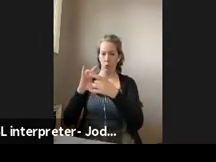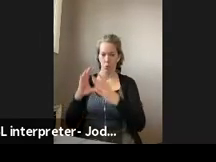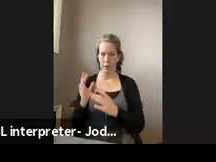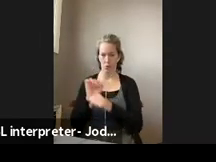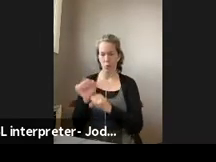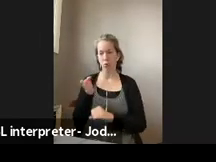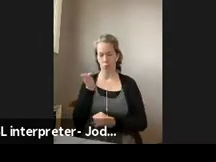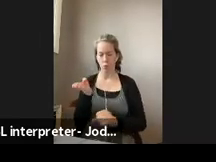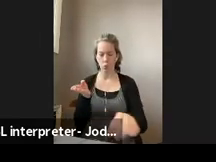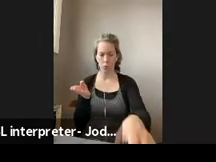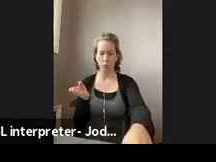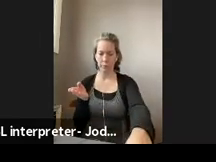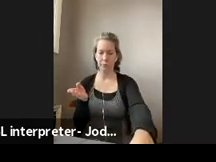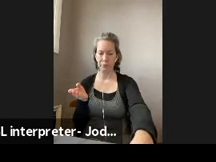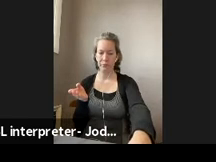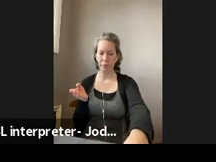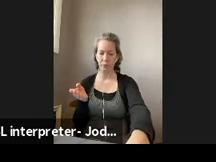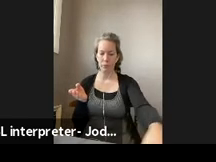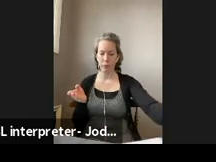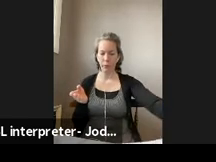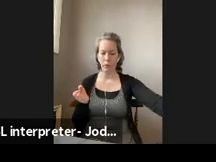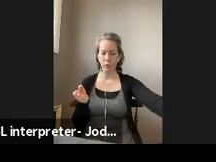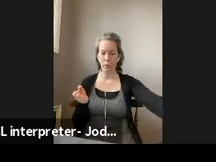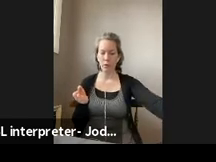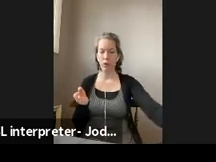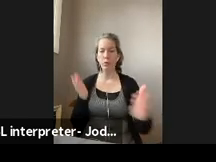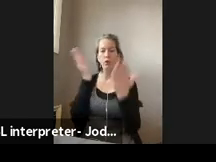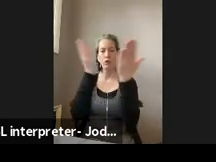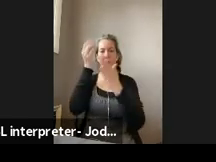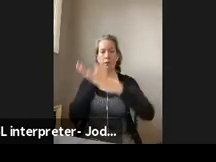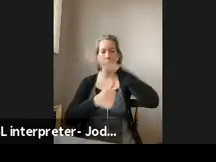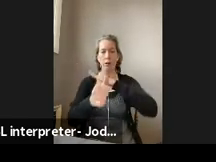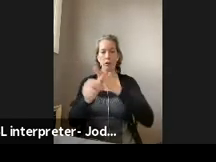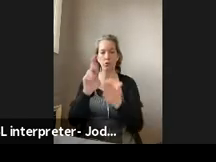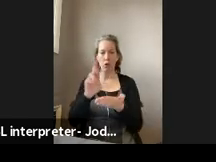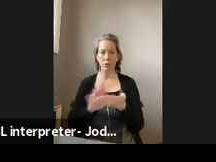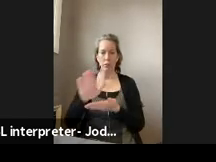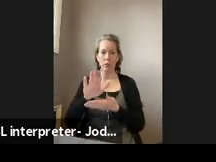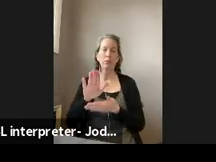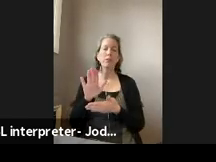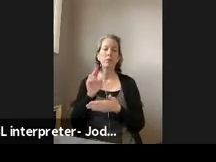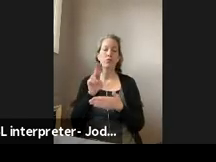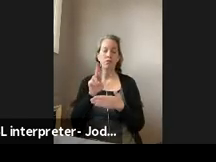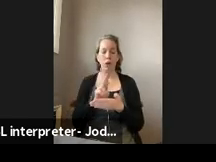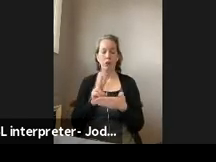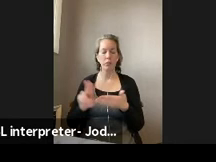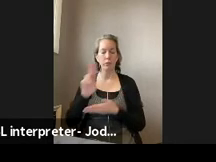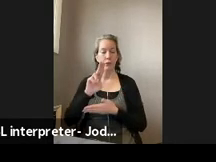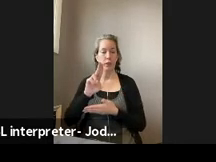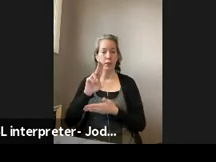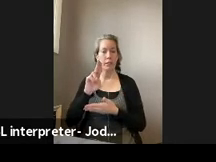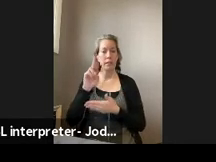actually a service, I guess you could say, underneath the Ryerson Students Union. Our primary, I guess,